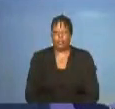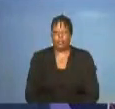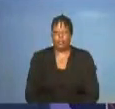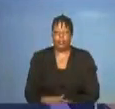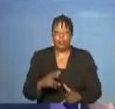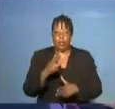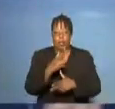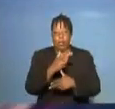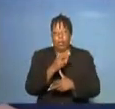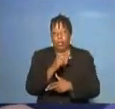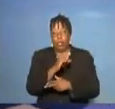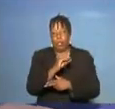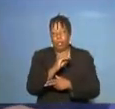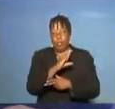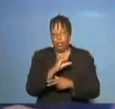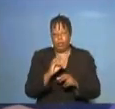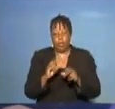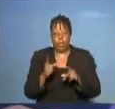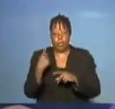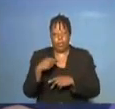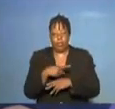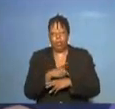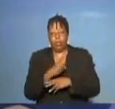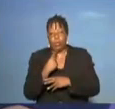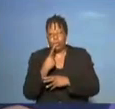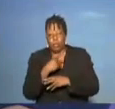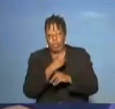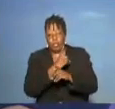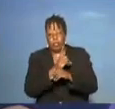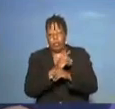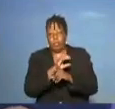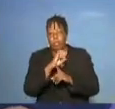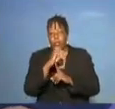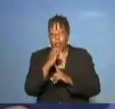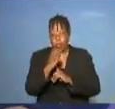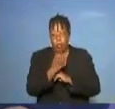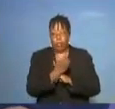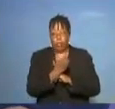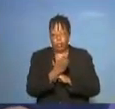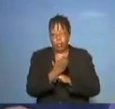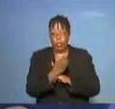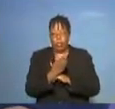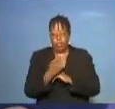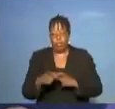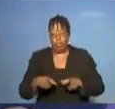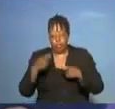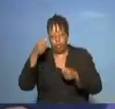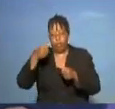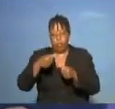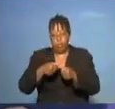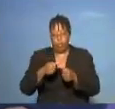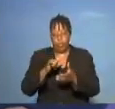Well, Hurricane Nicole, an opportunity for those who defend the environment to issue a reminder that storms